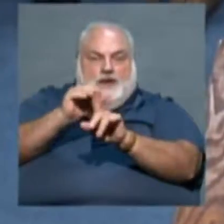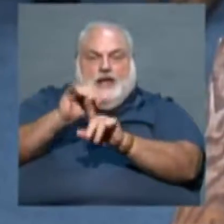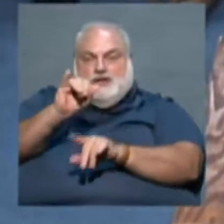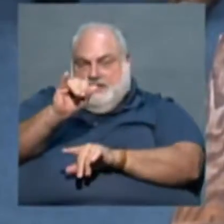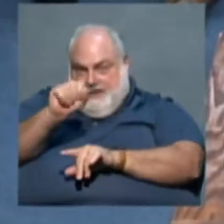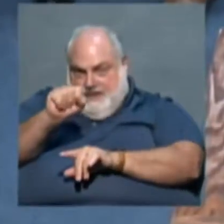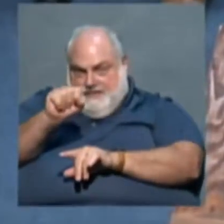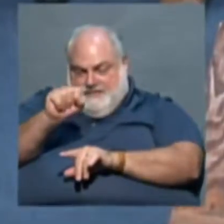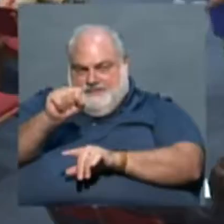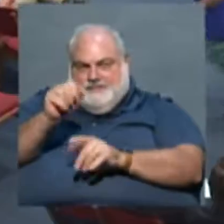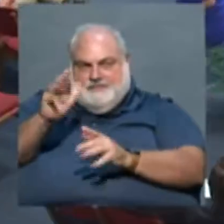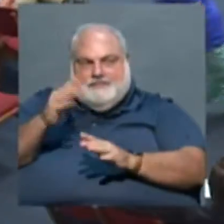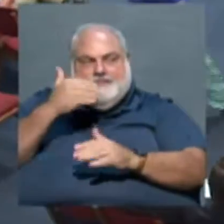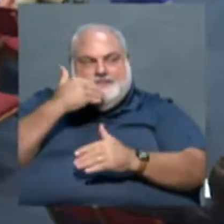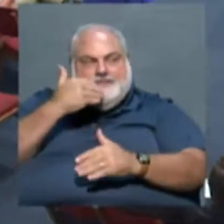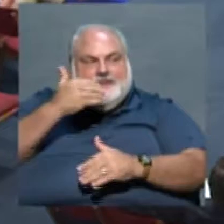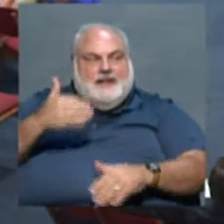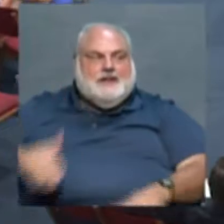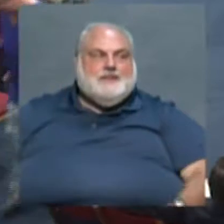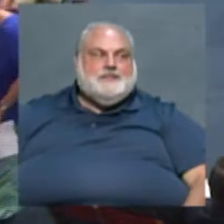you. Thank you.